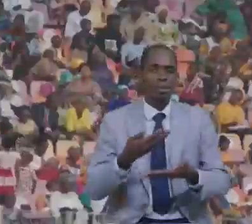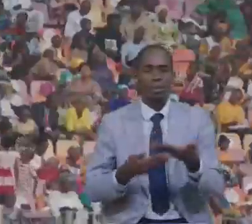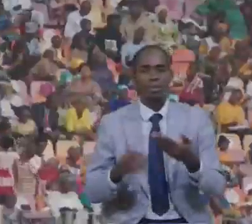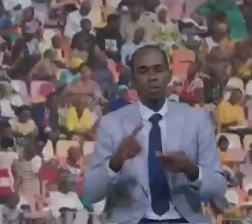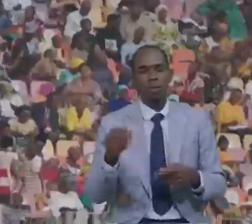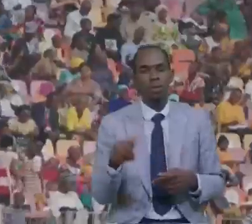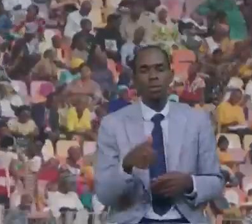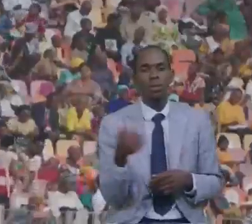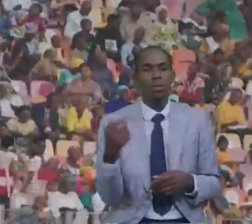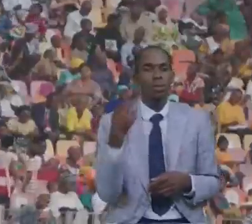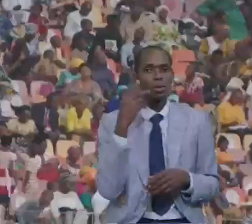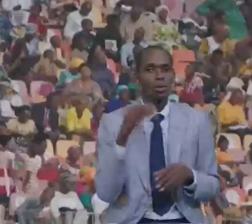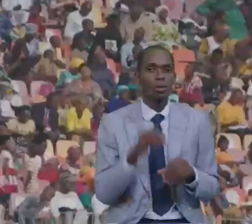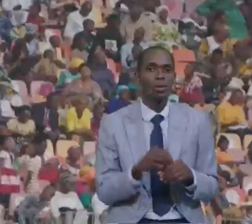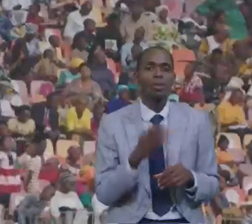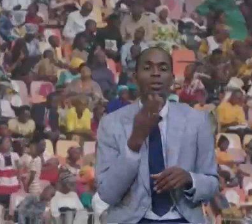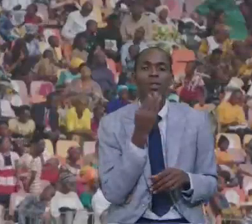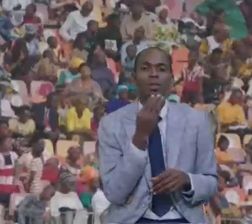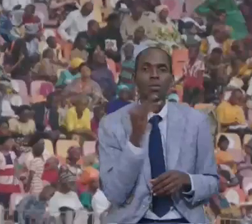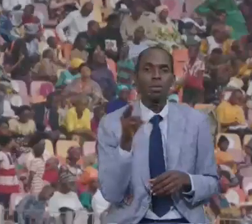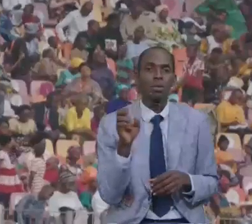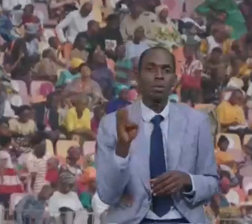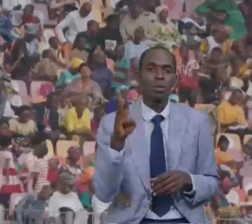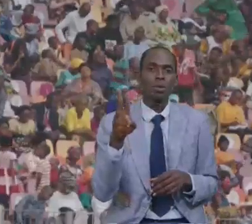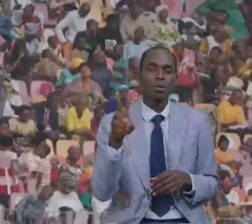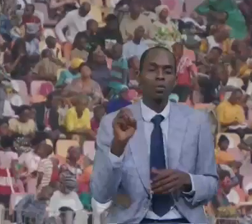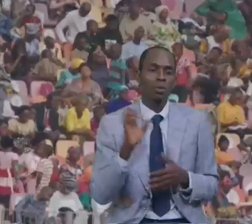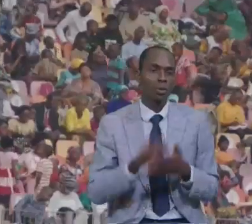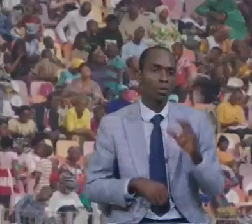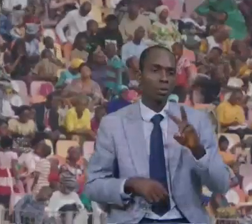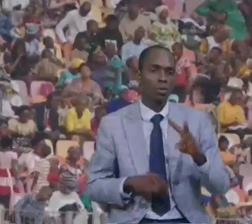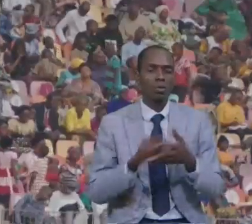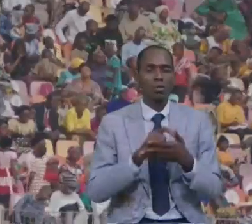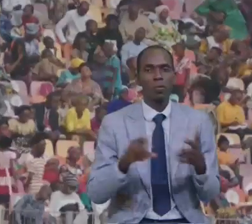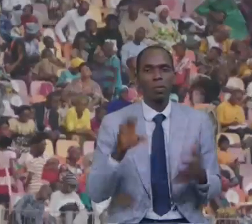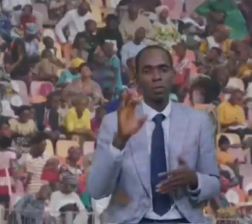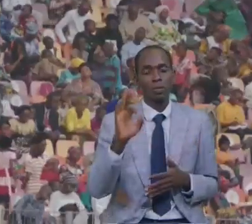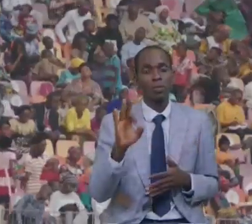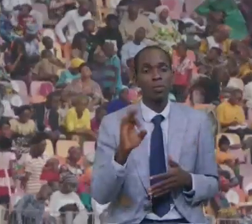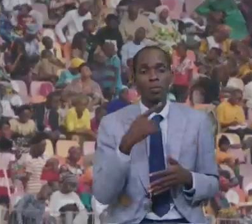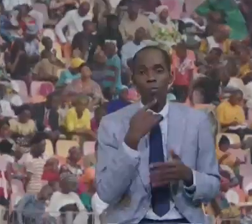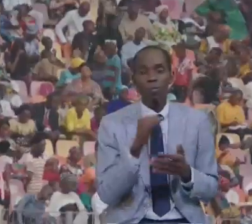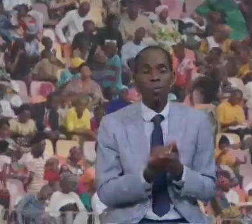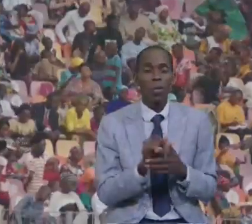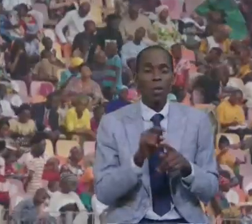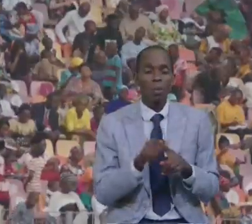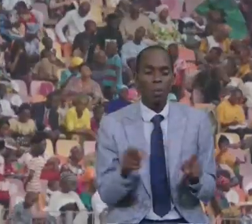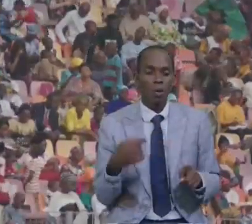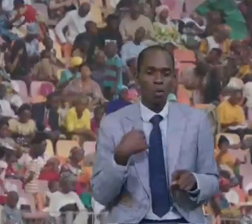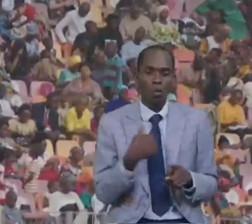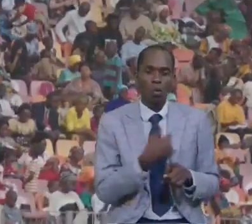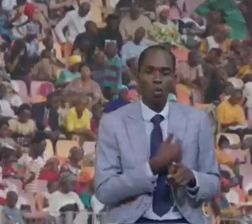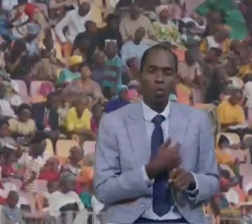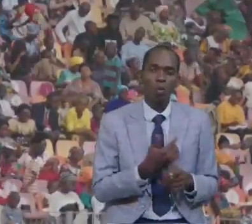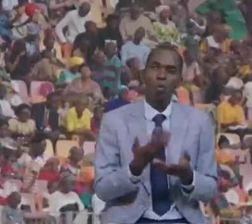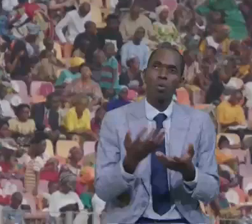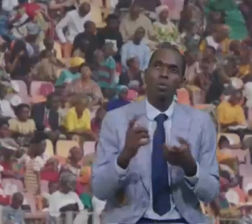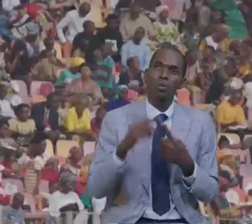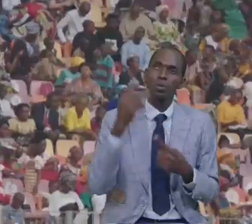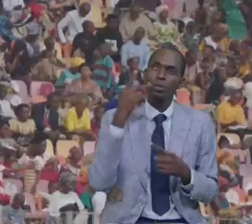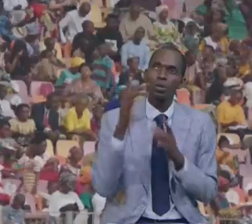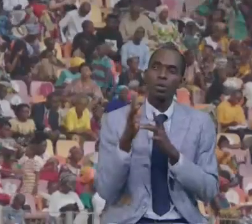Jesus, who is made a little lower than the angels for the suffering of